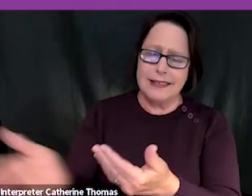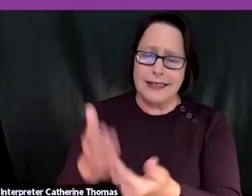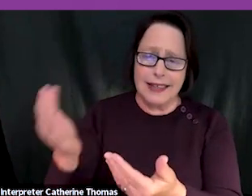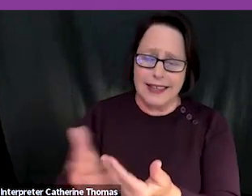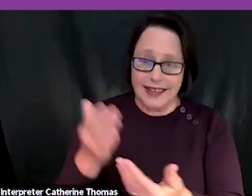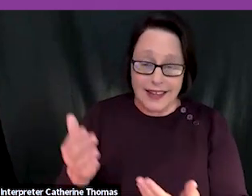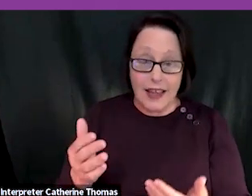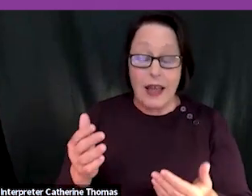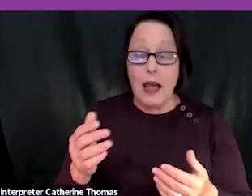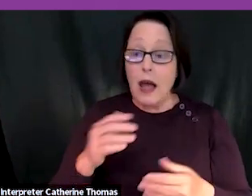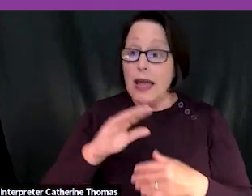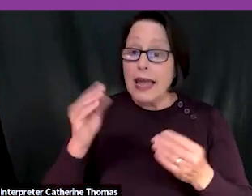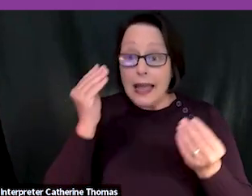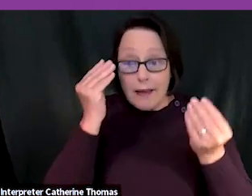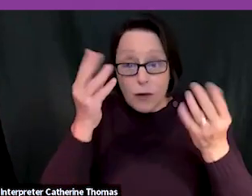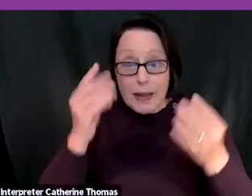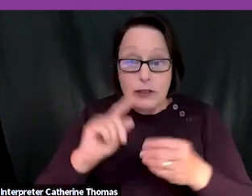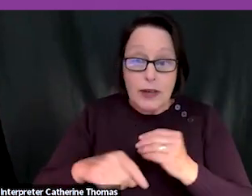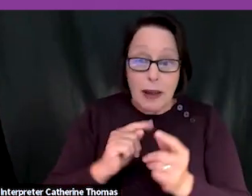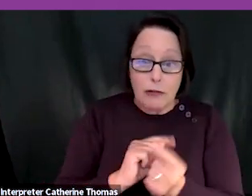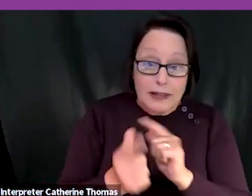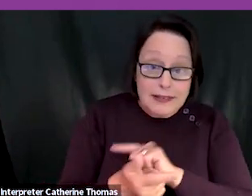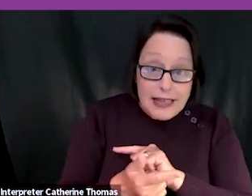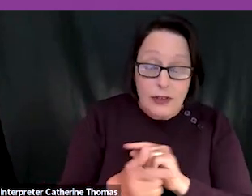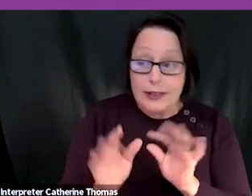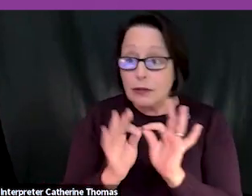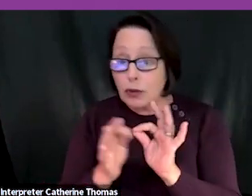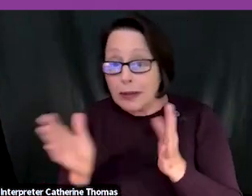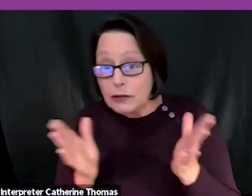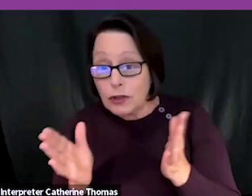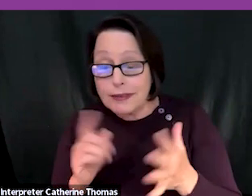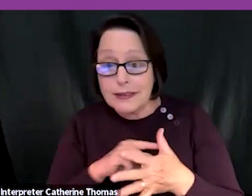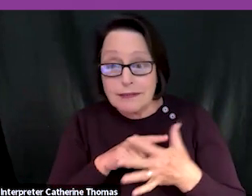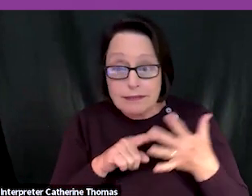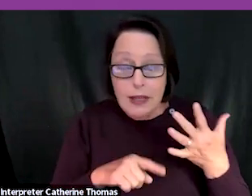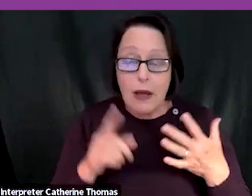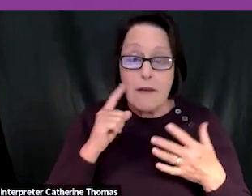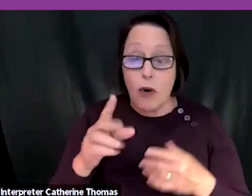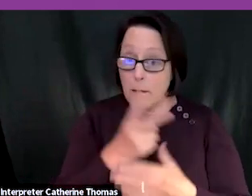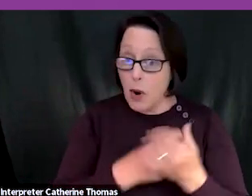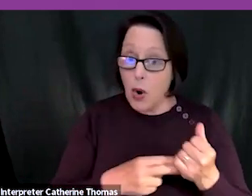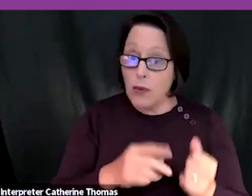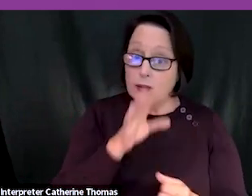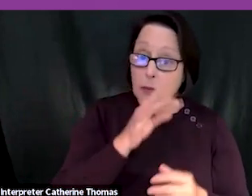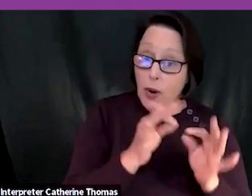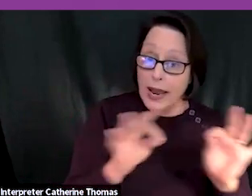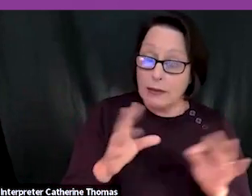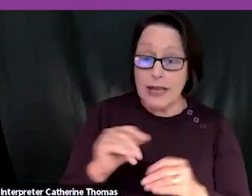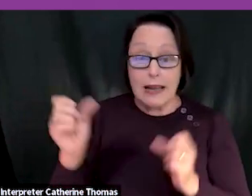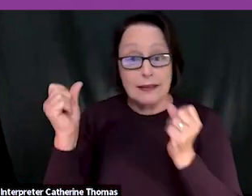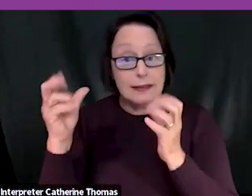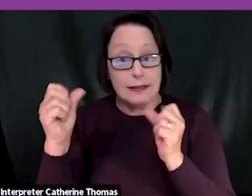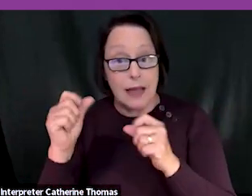Centralizing information on translation and interpreter services, both spoken and sign language,